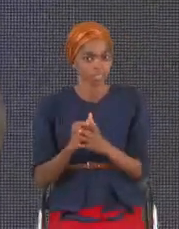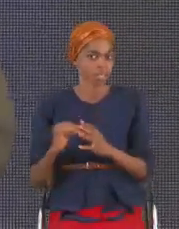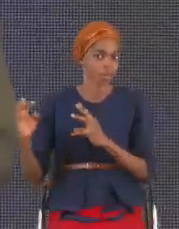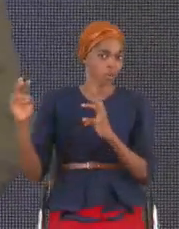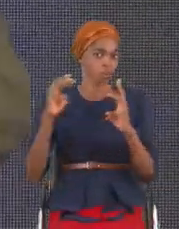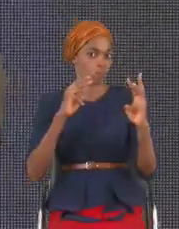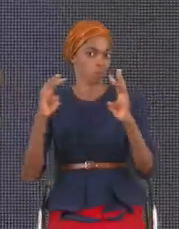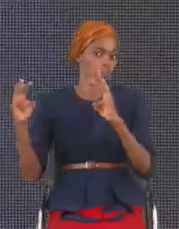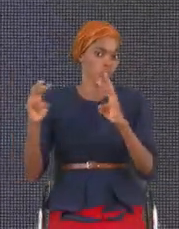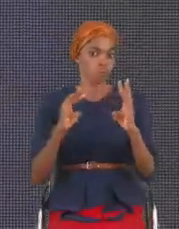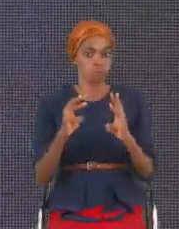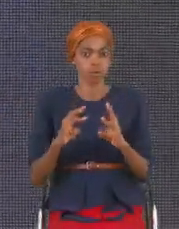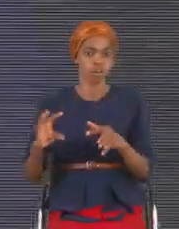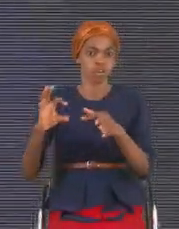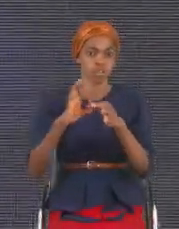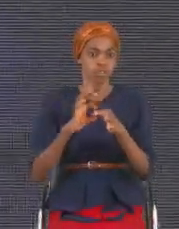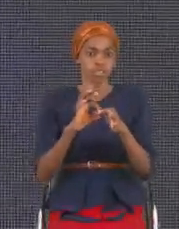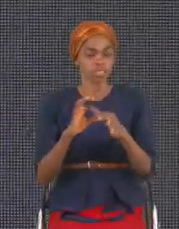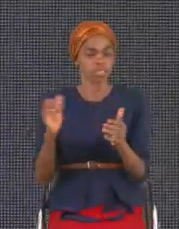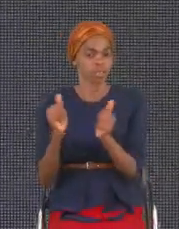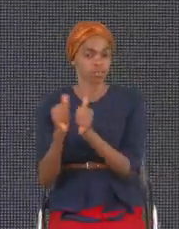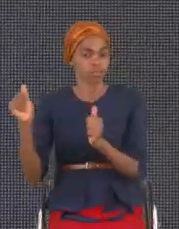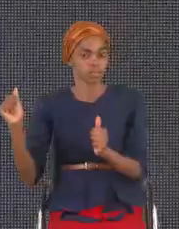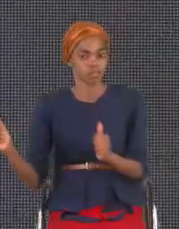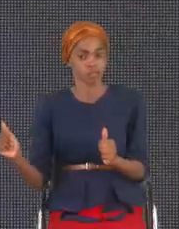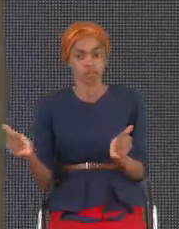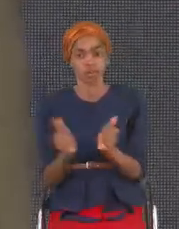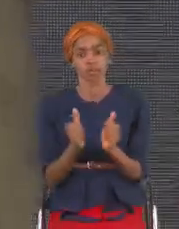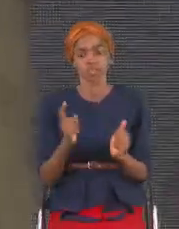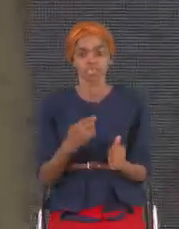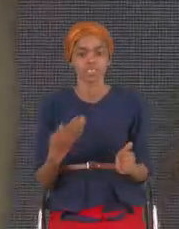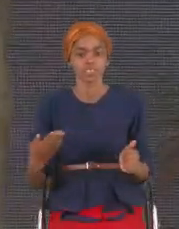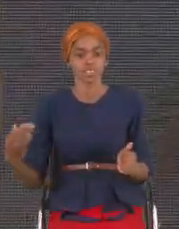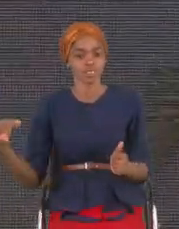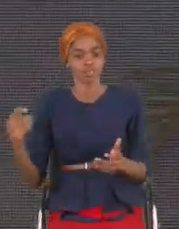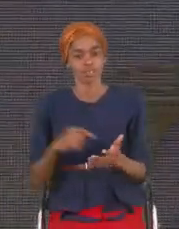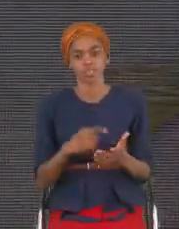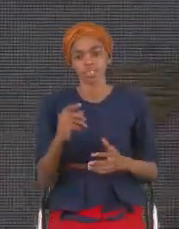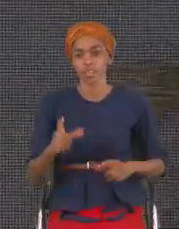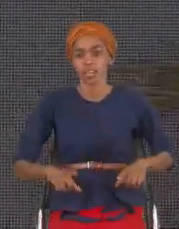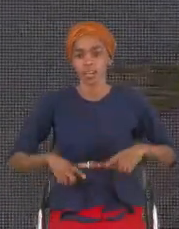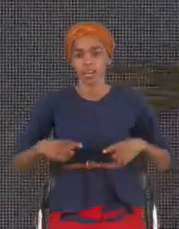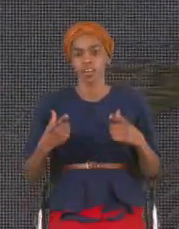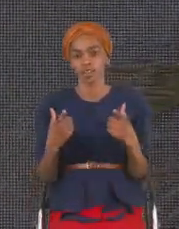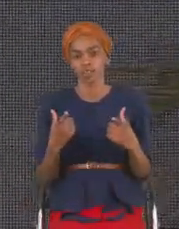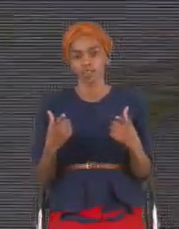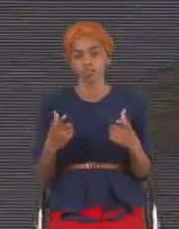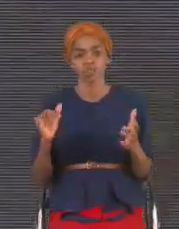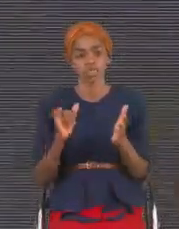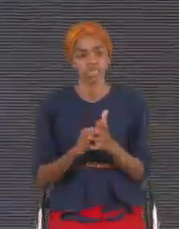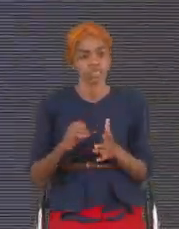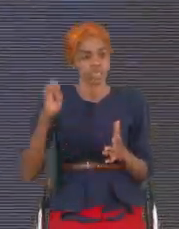warreth entangleth himself with the affairs of this life, that he